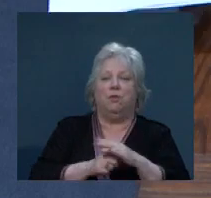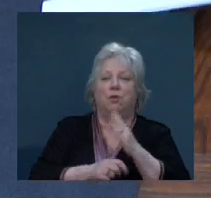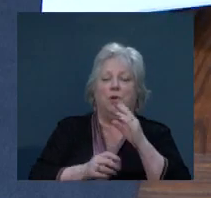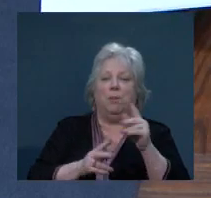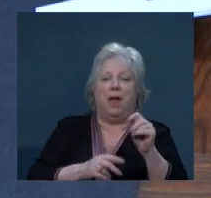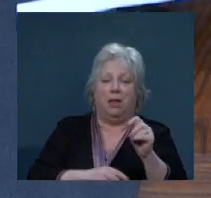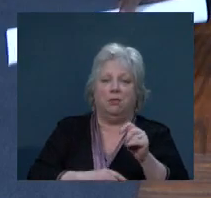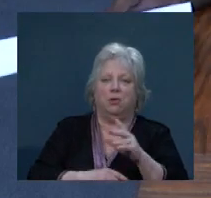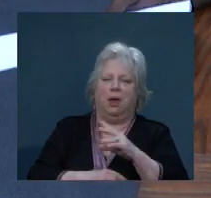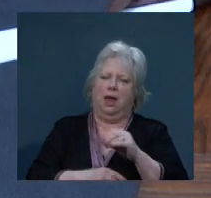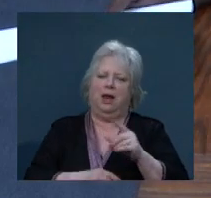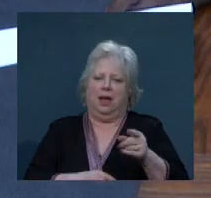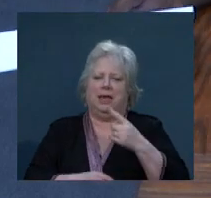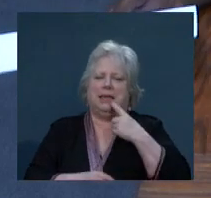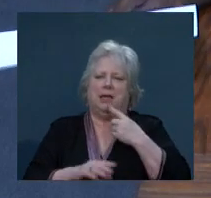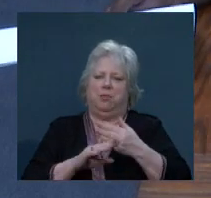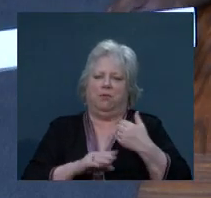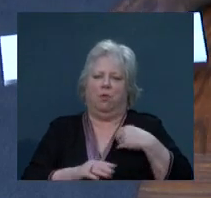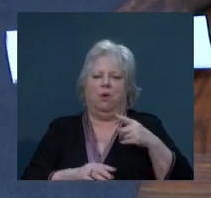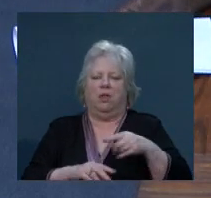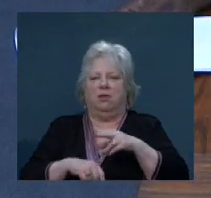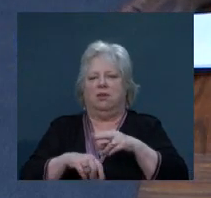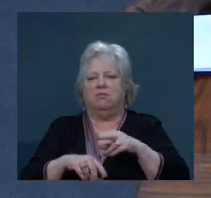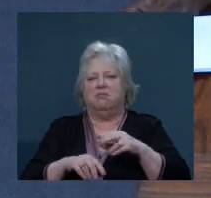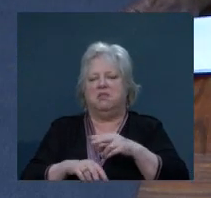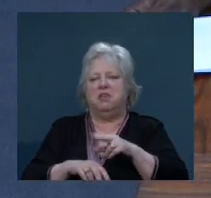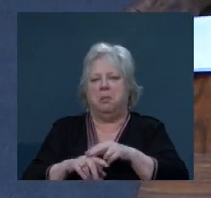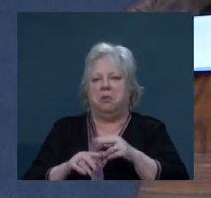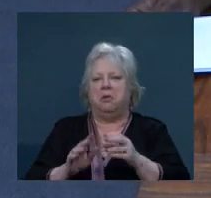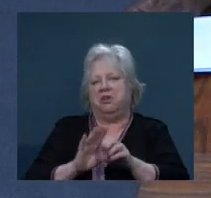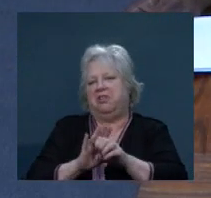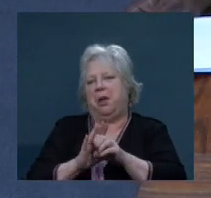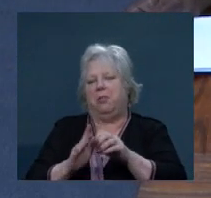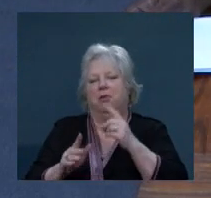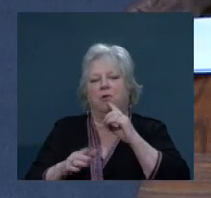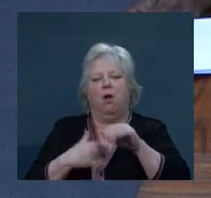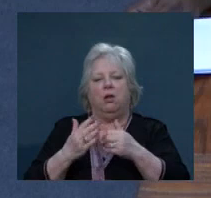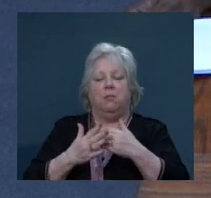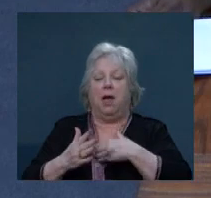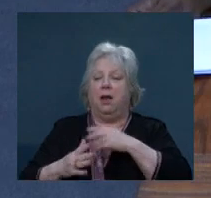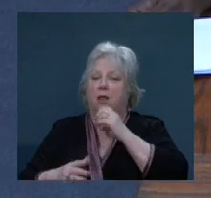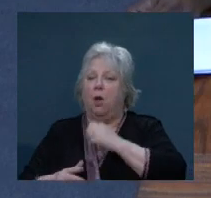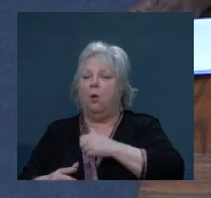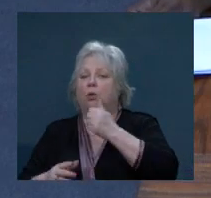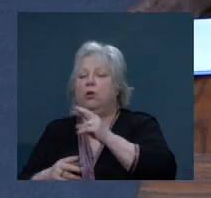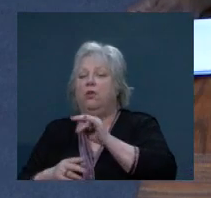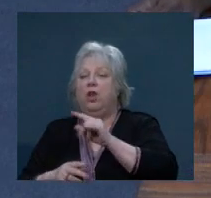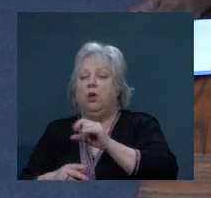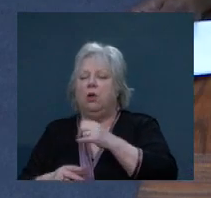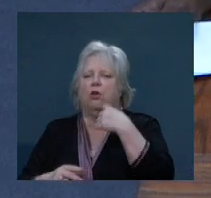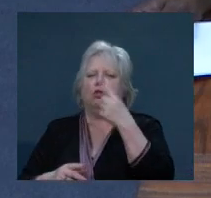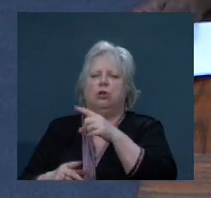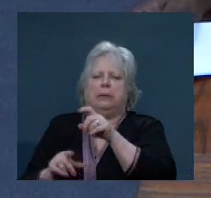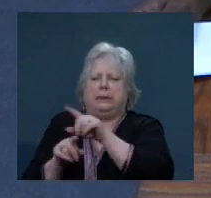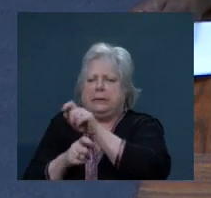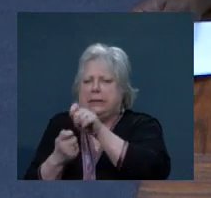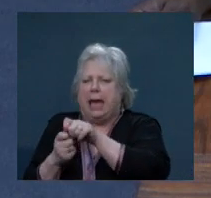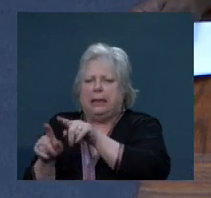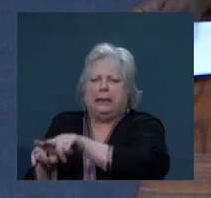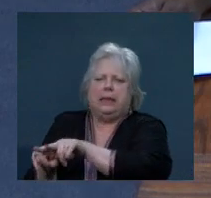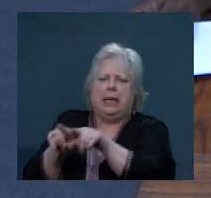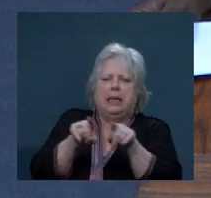baths. And like I said, these are typical of all mine. I keep the oldest units looking just as good as the new units.